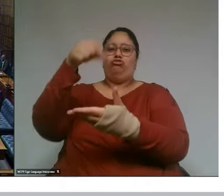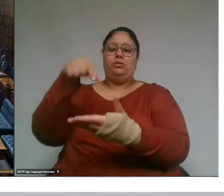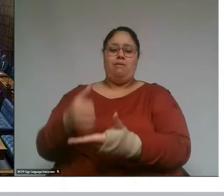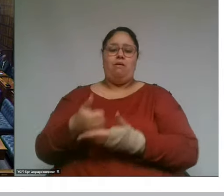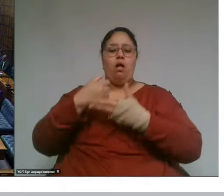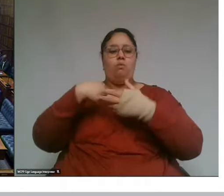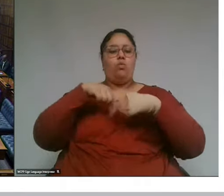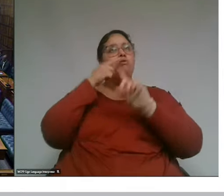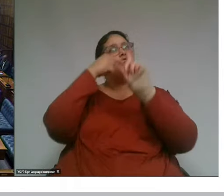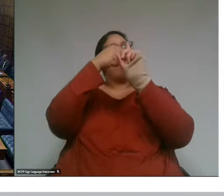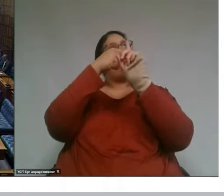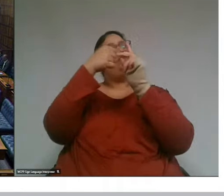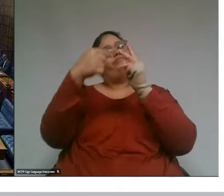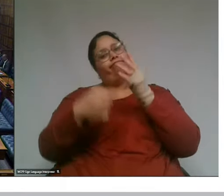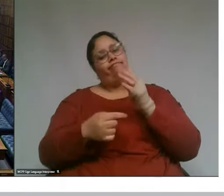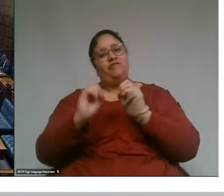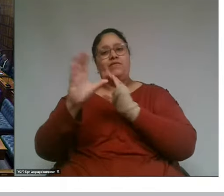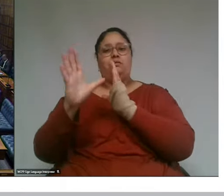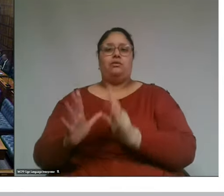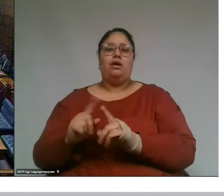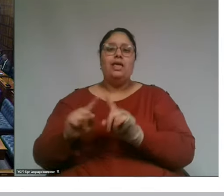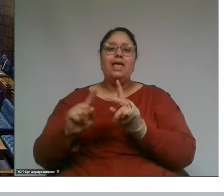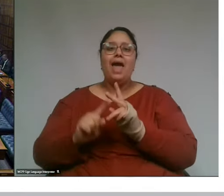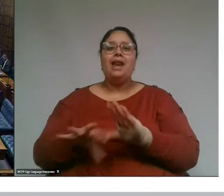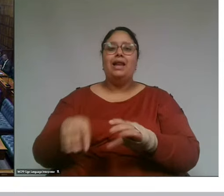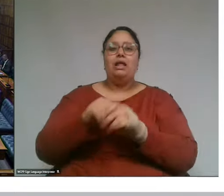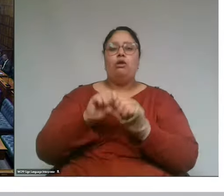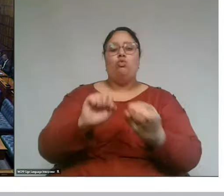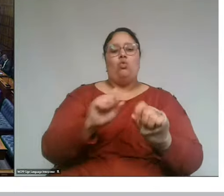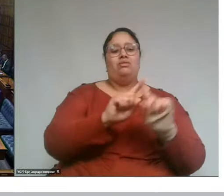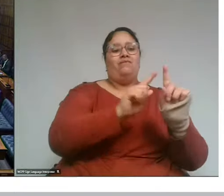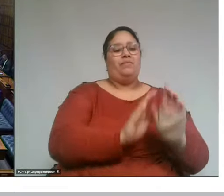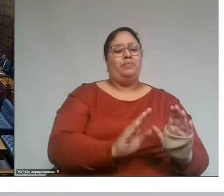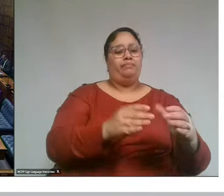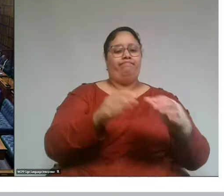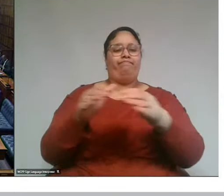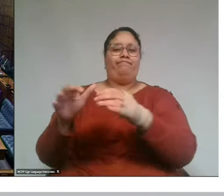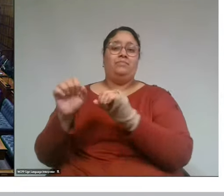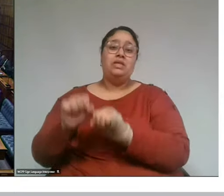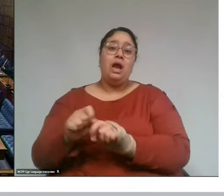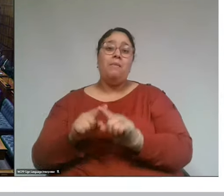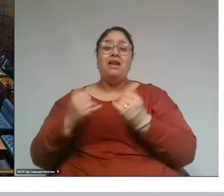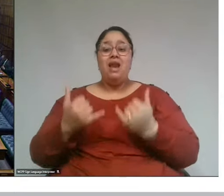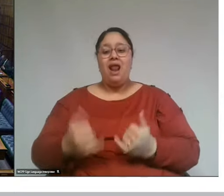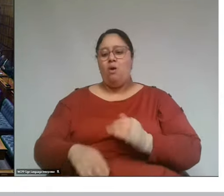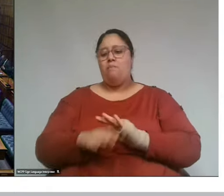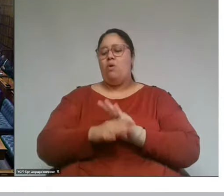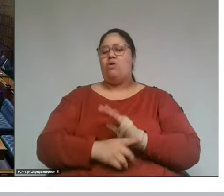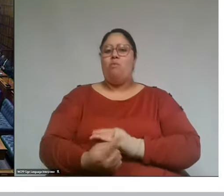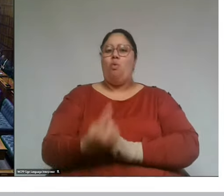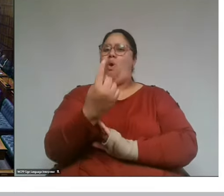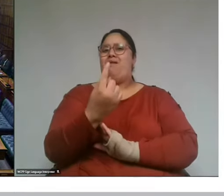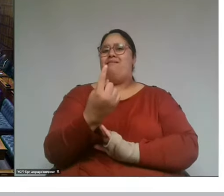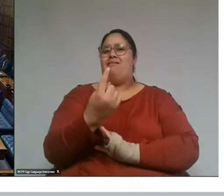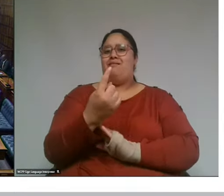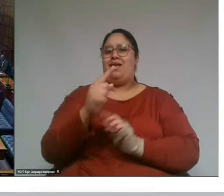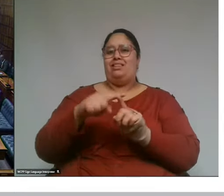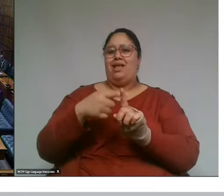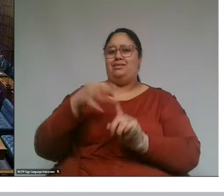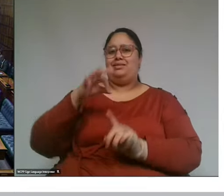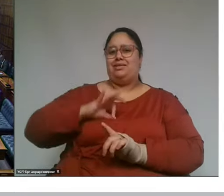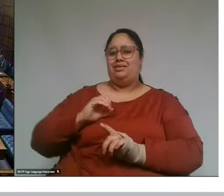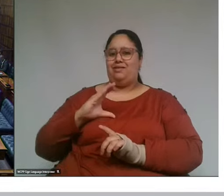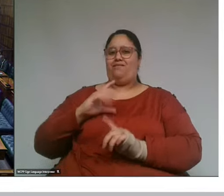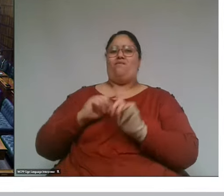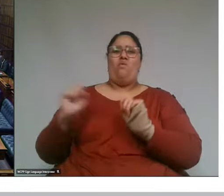Target those investors and those Industries and at the moment the program just has this one tax incentive